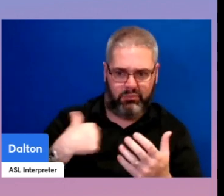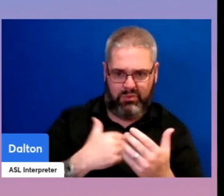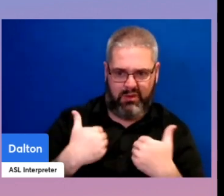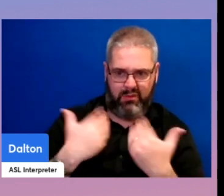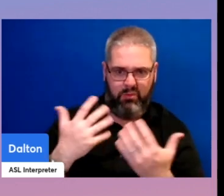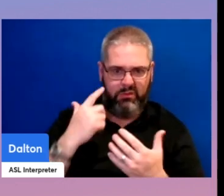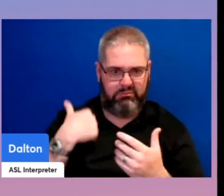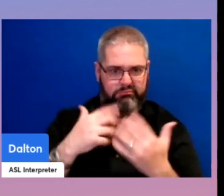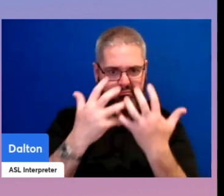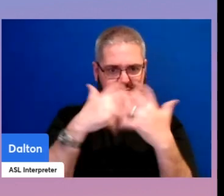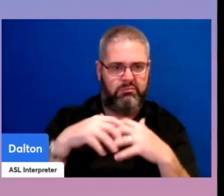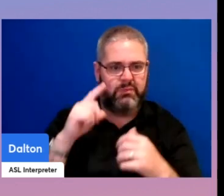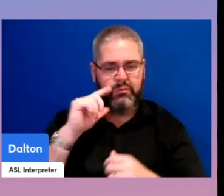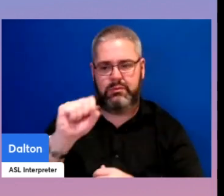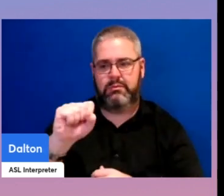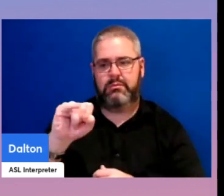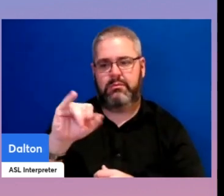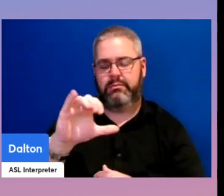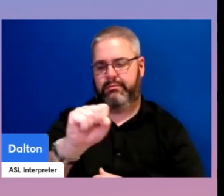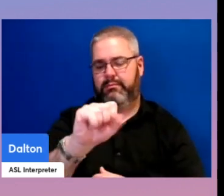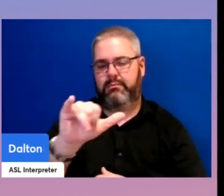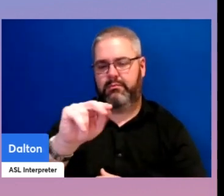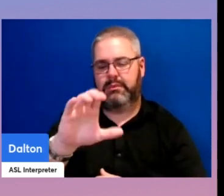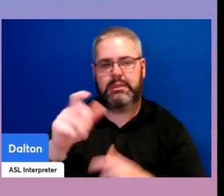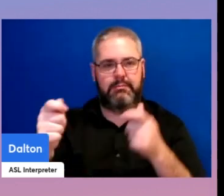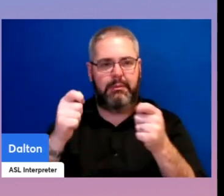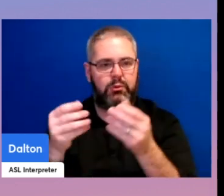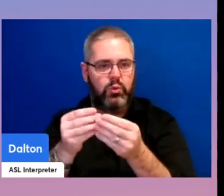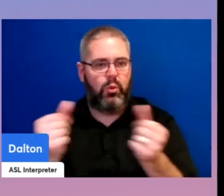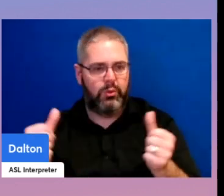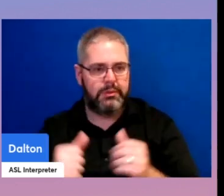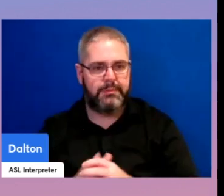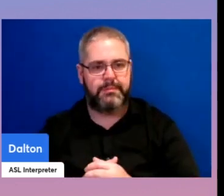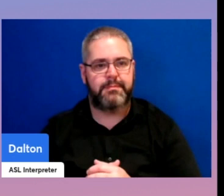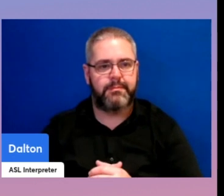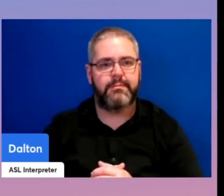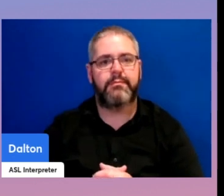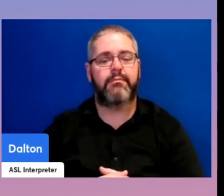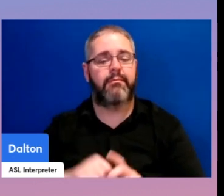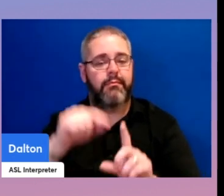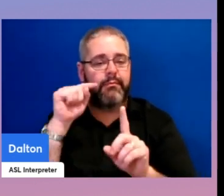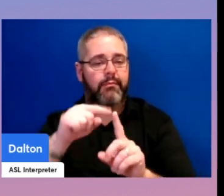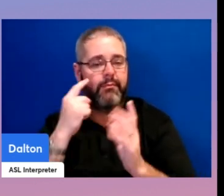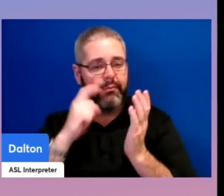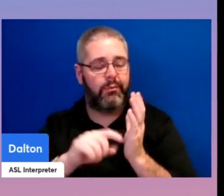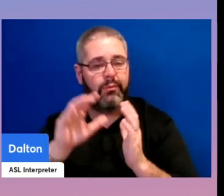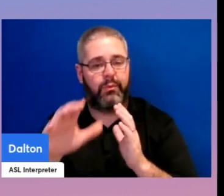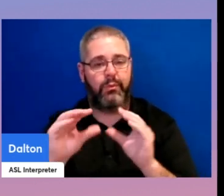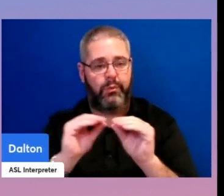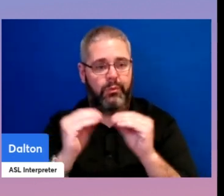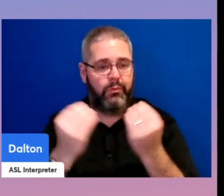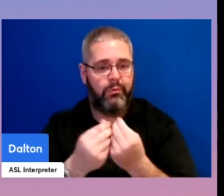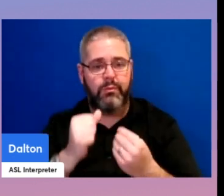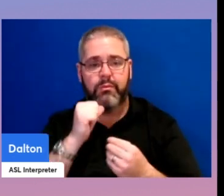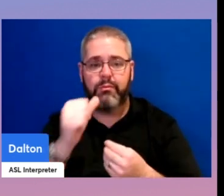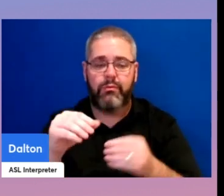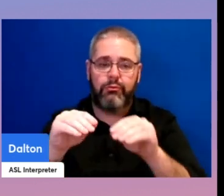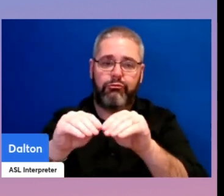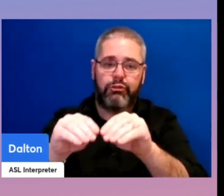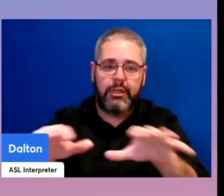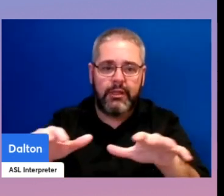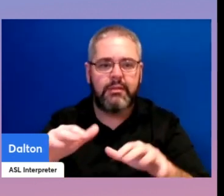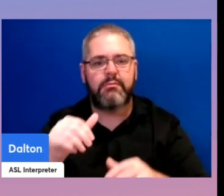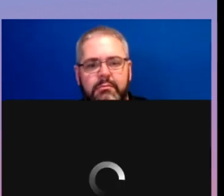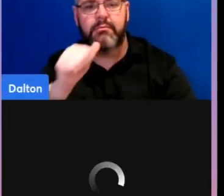centralized secret management solution. By achieving these goals, organizations will not only strengthen their security